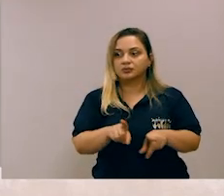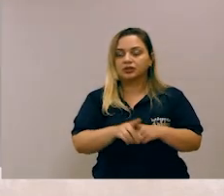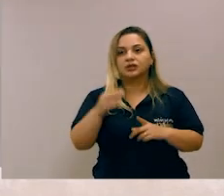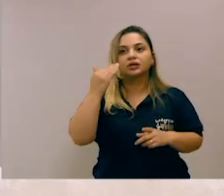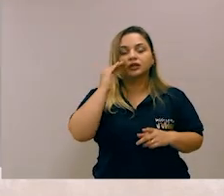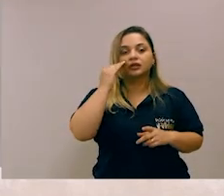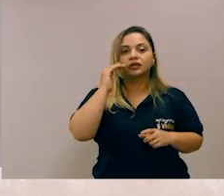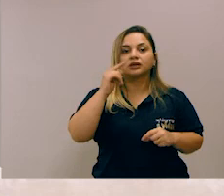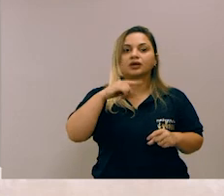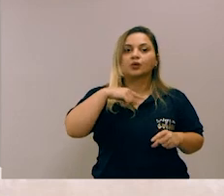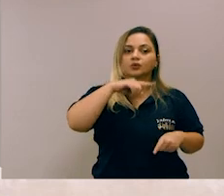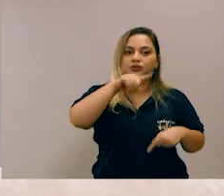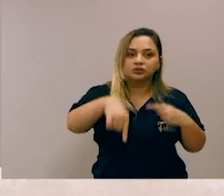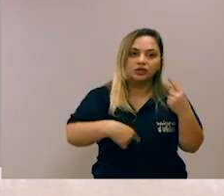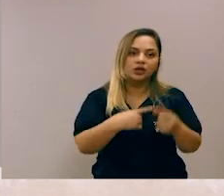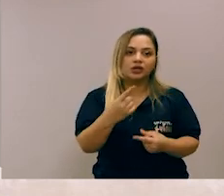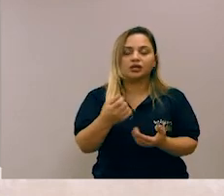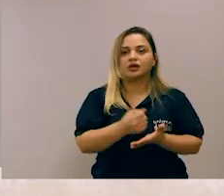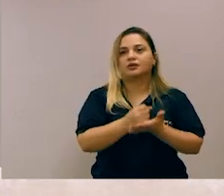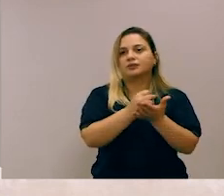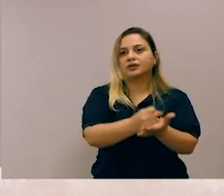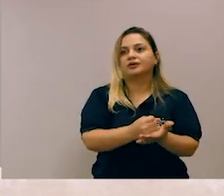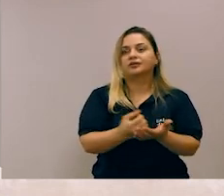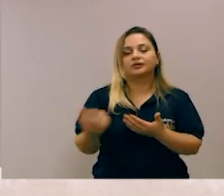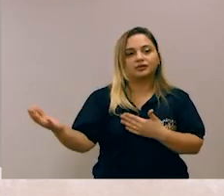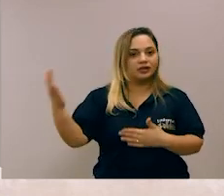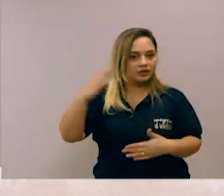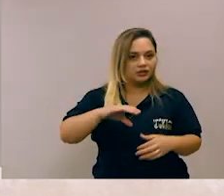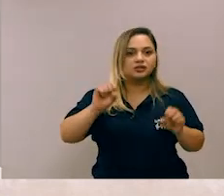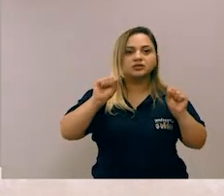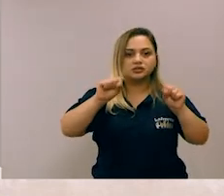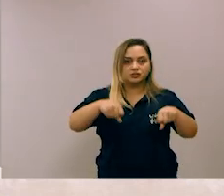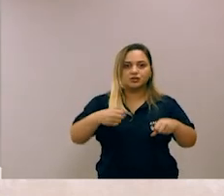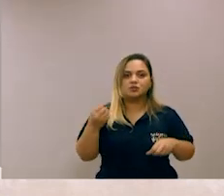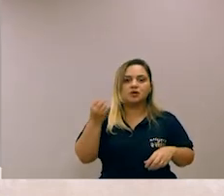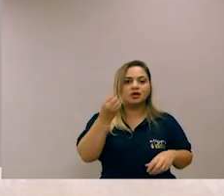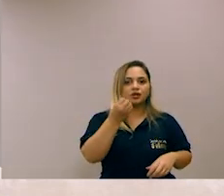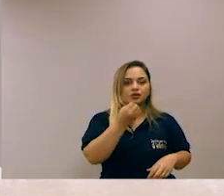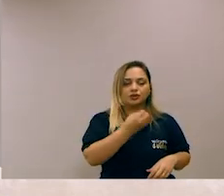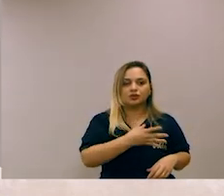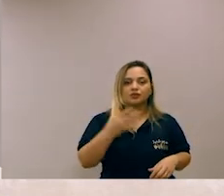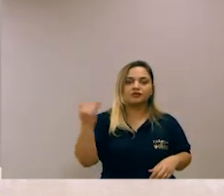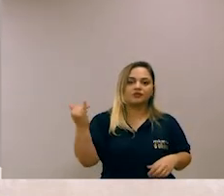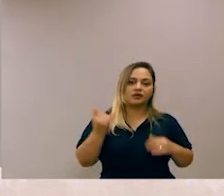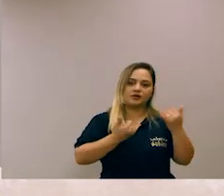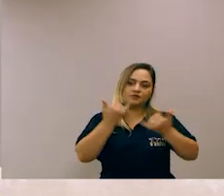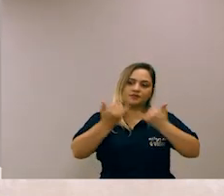of tailings. Apart from that, we understood that to generate this